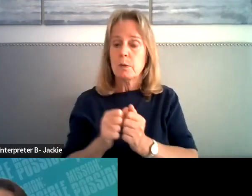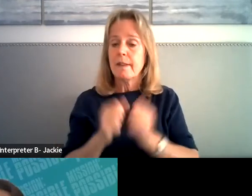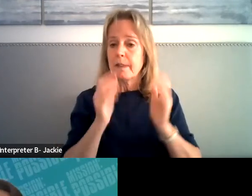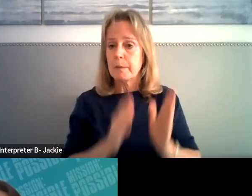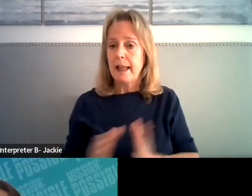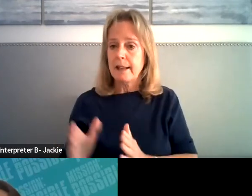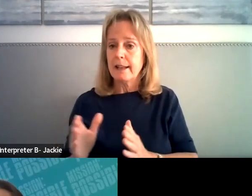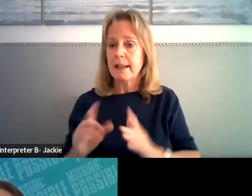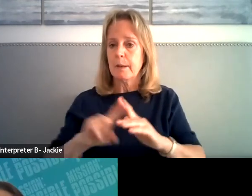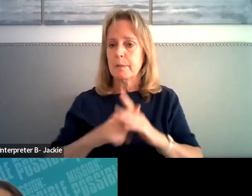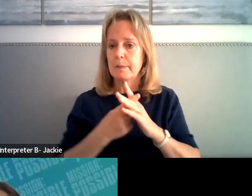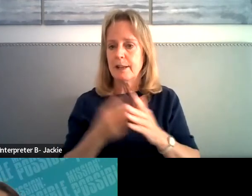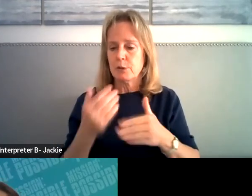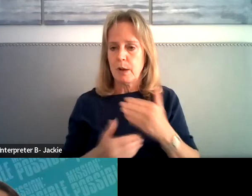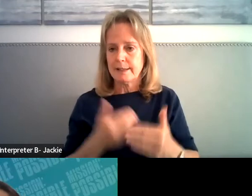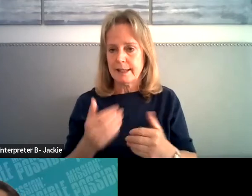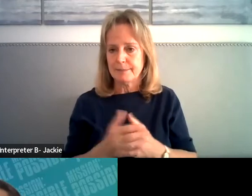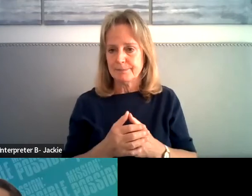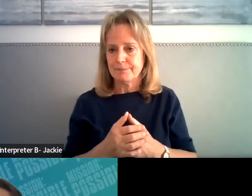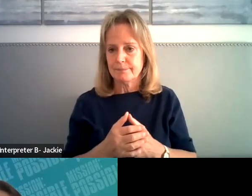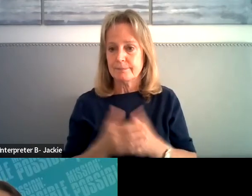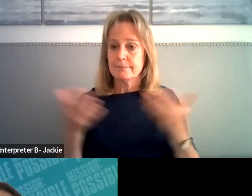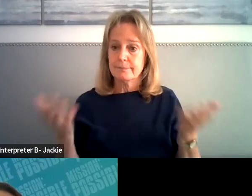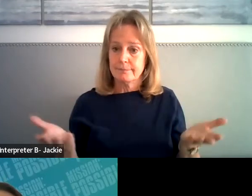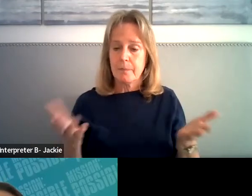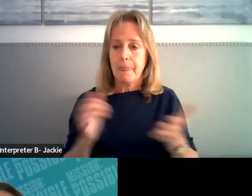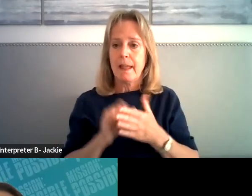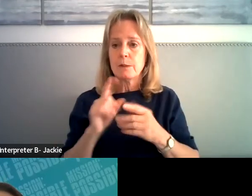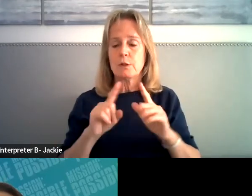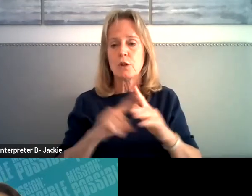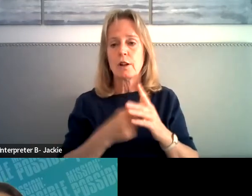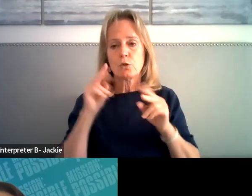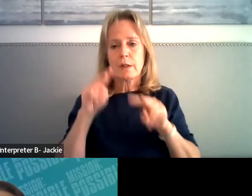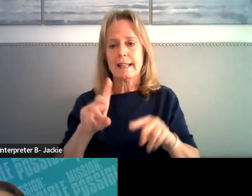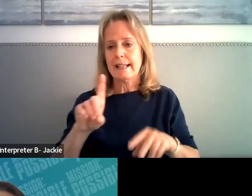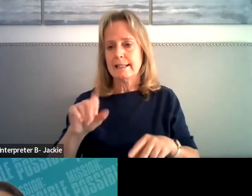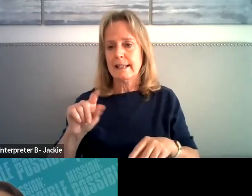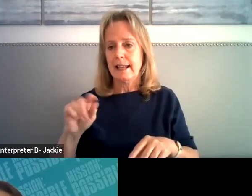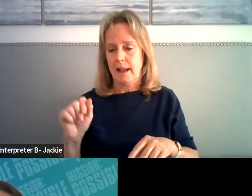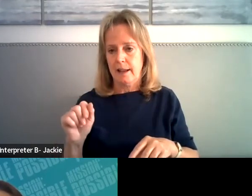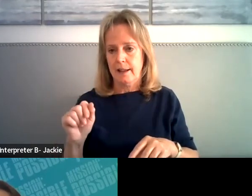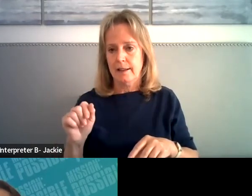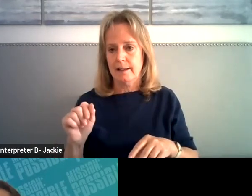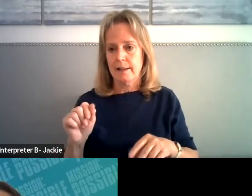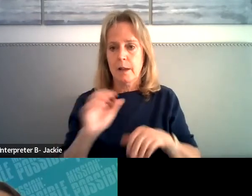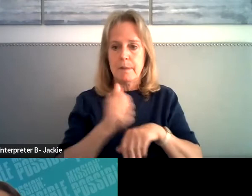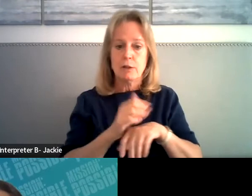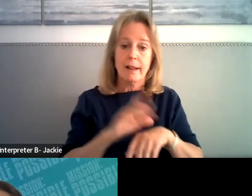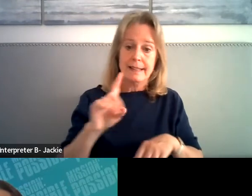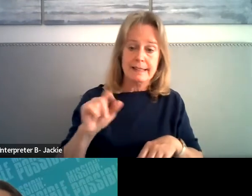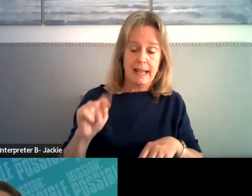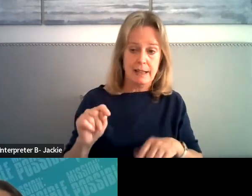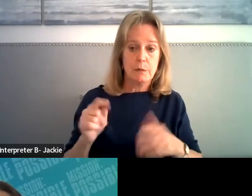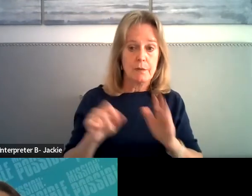and implementation process. And that's when we started looking at data, and based on the data, we've